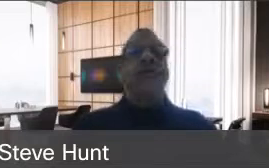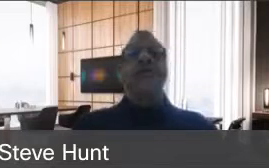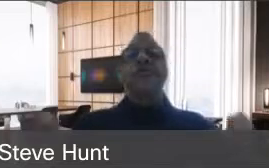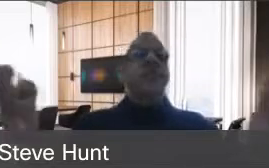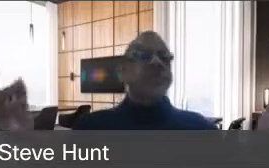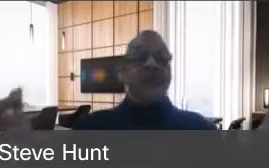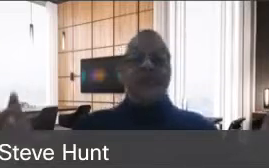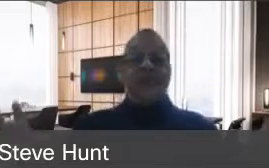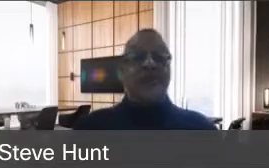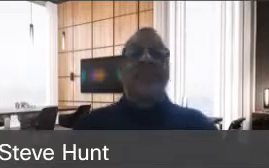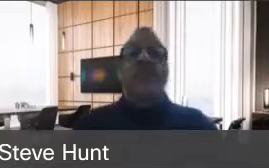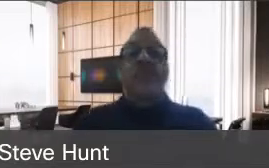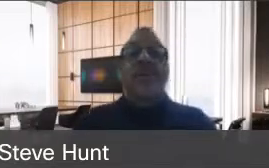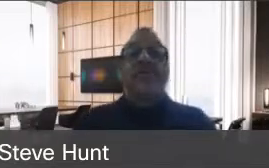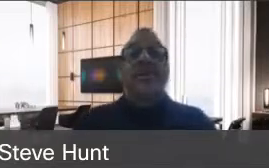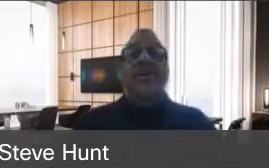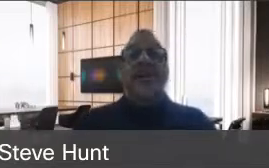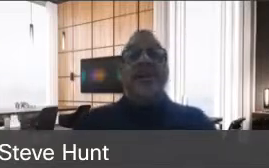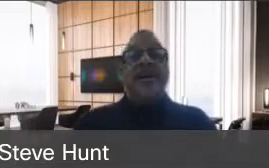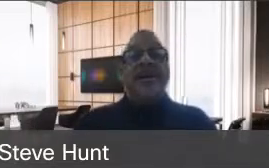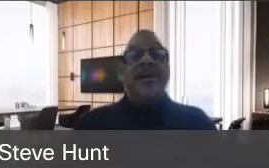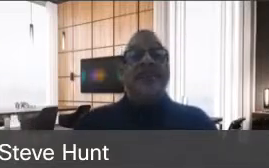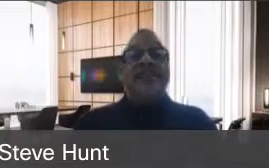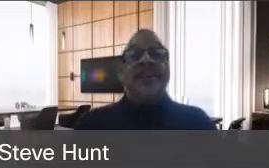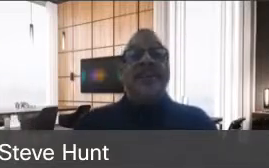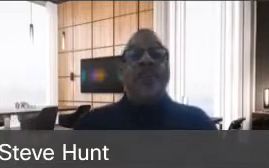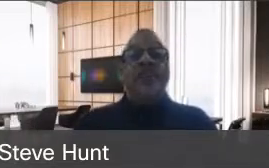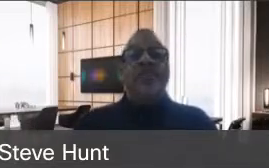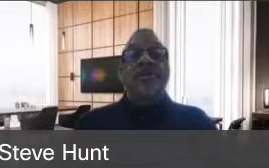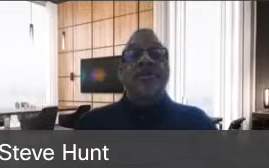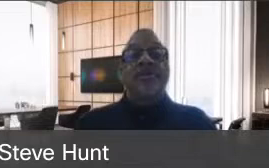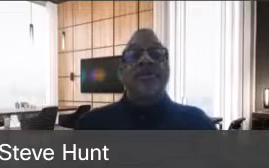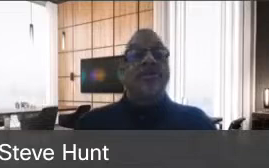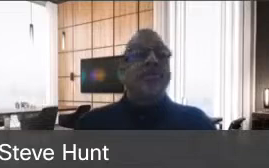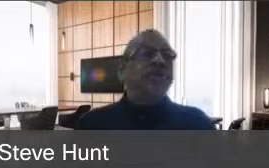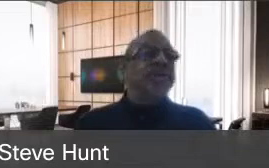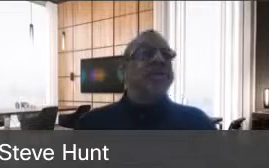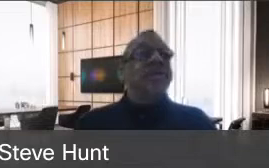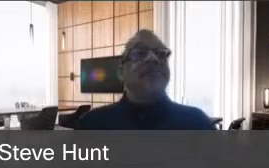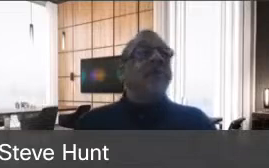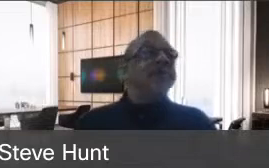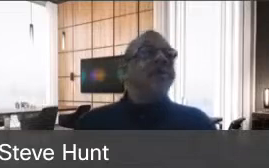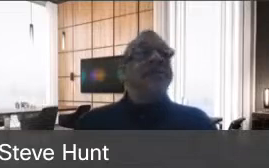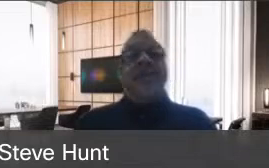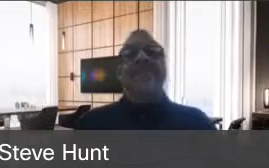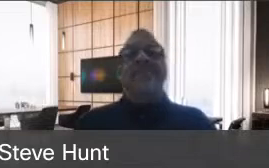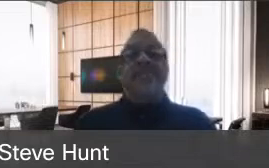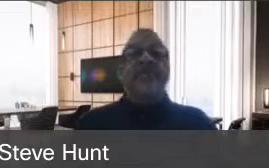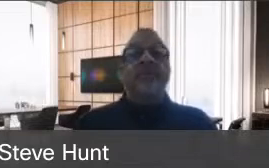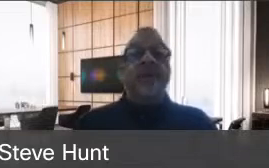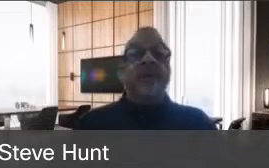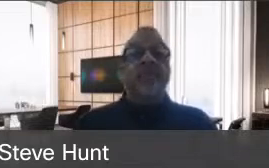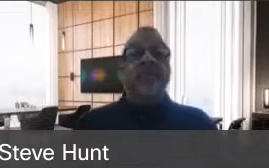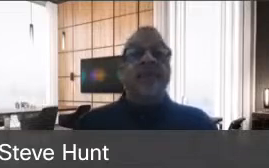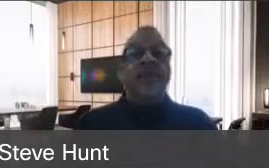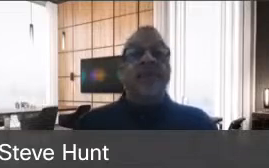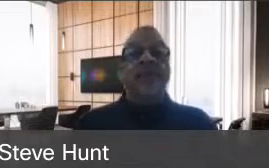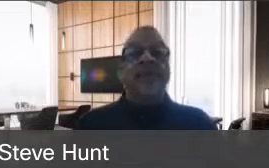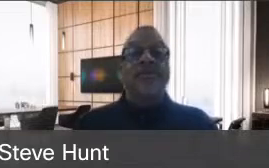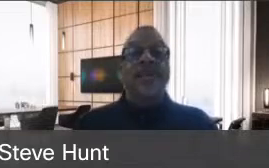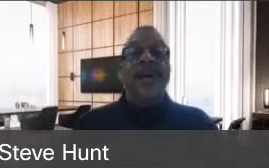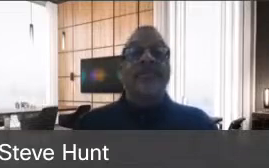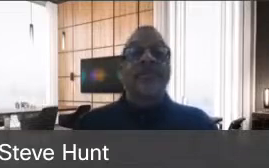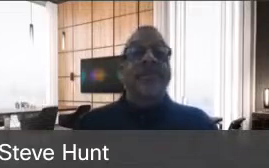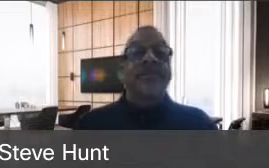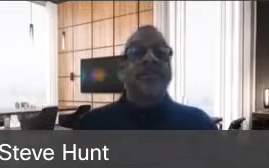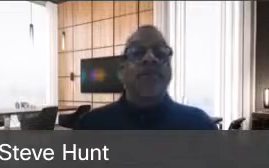or one of the three numbers, that sort of thing. So I said I didn't want to turn this into voting on every single number, only the